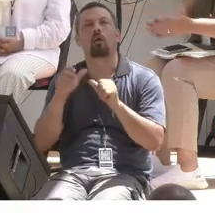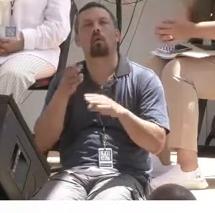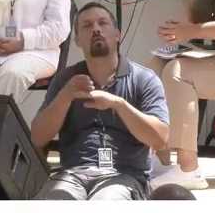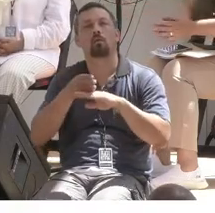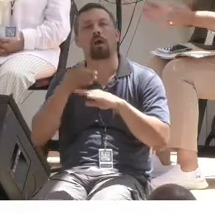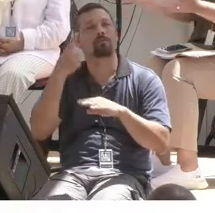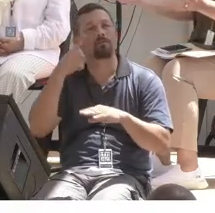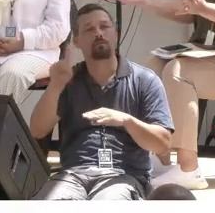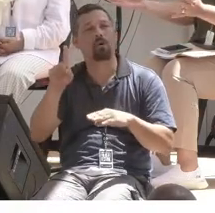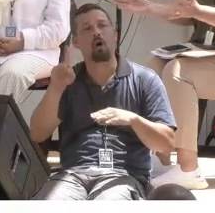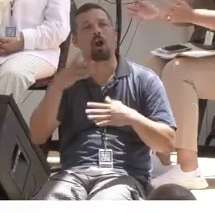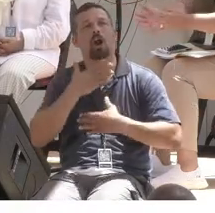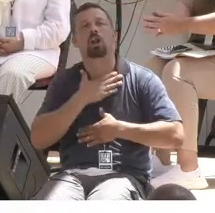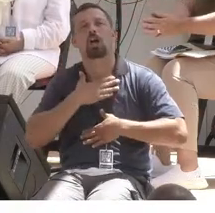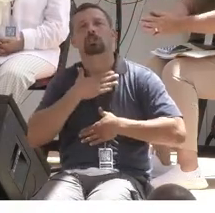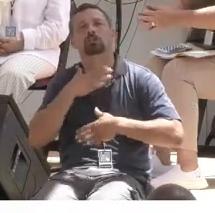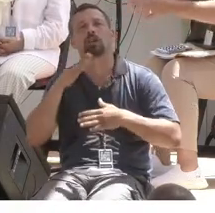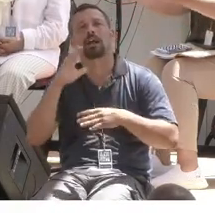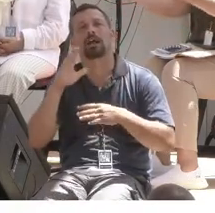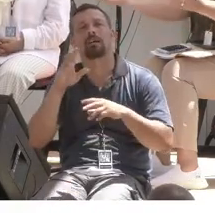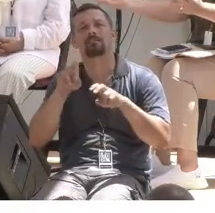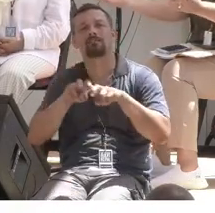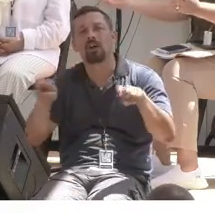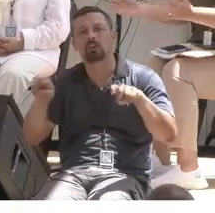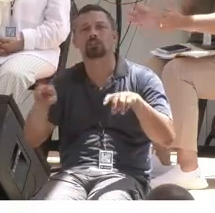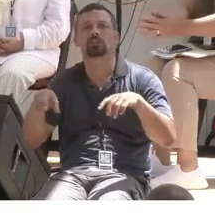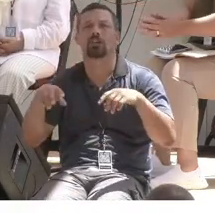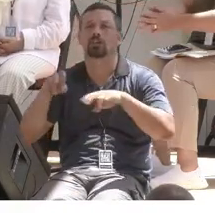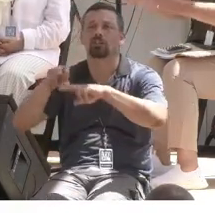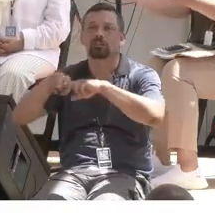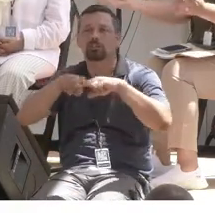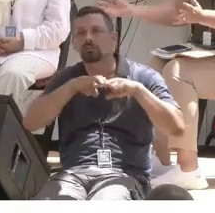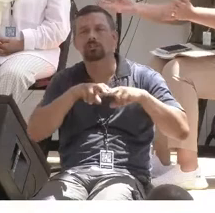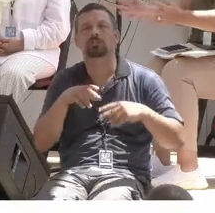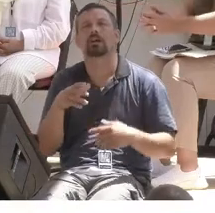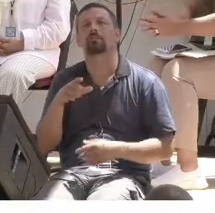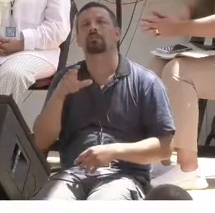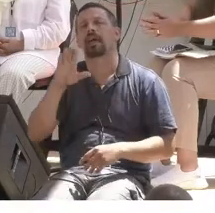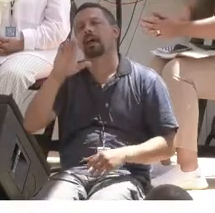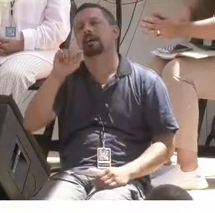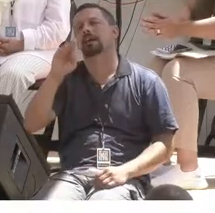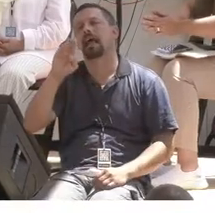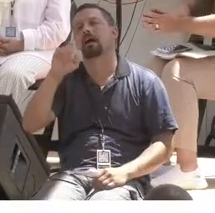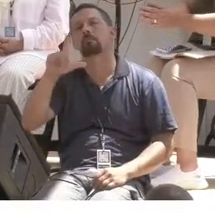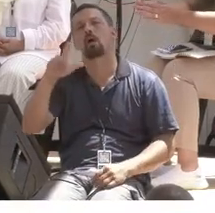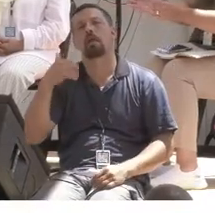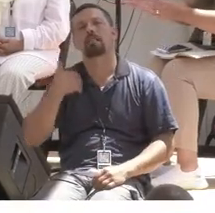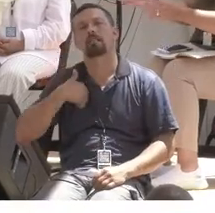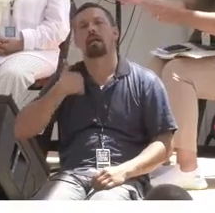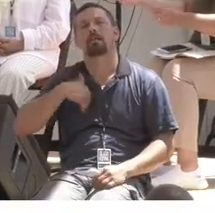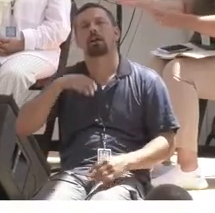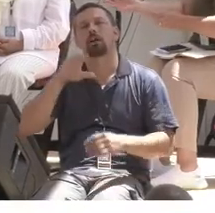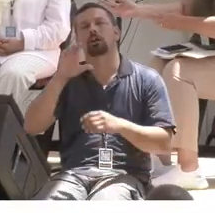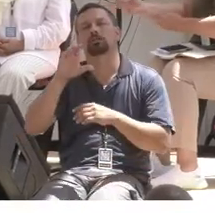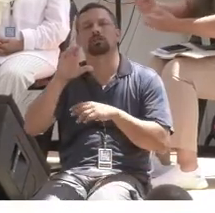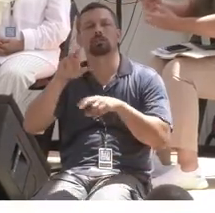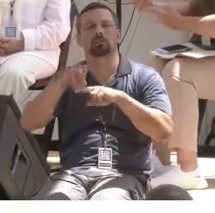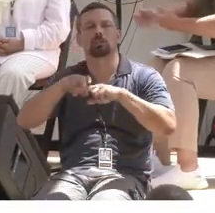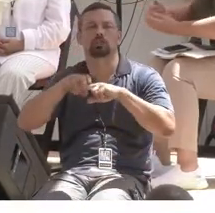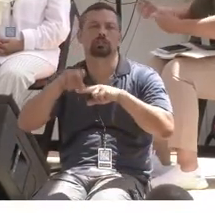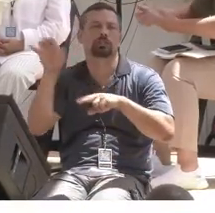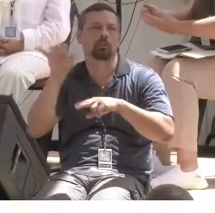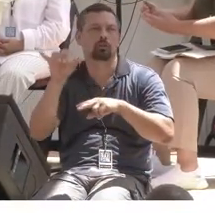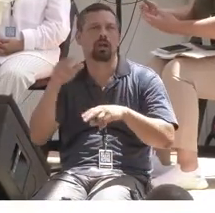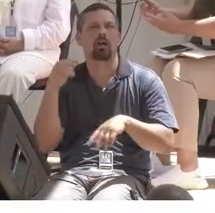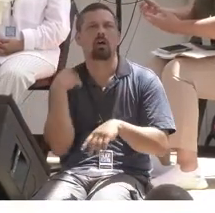furniture, which we sell with camel leather cushions as well. So we